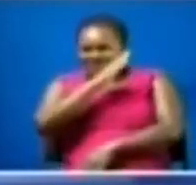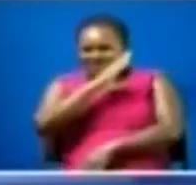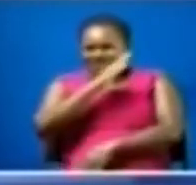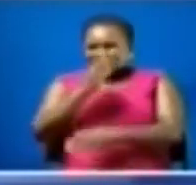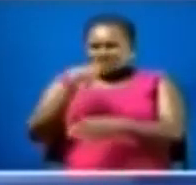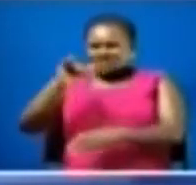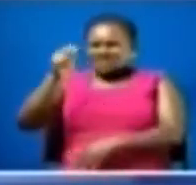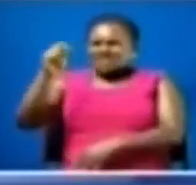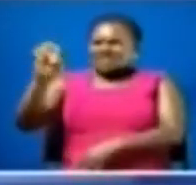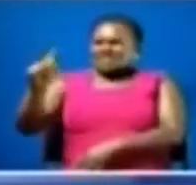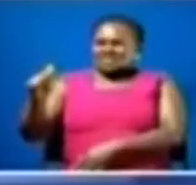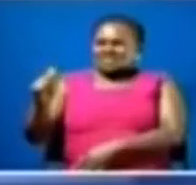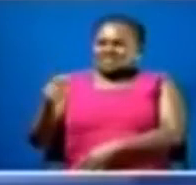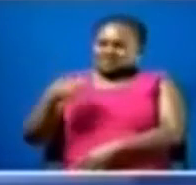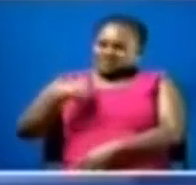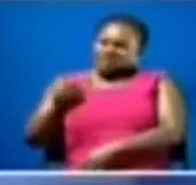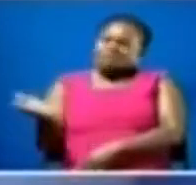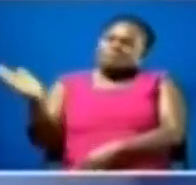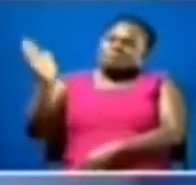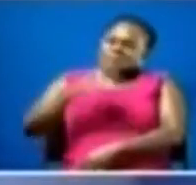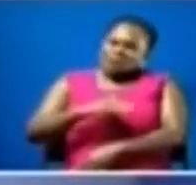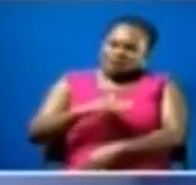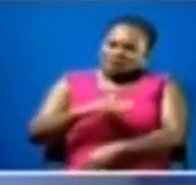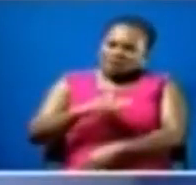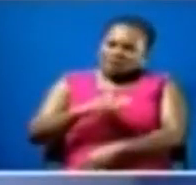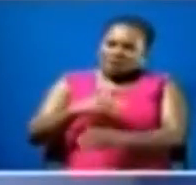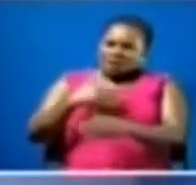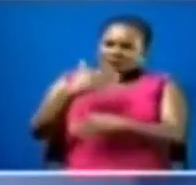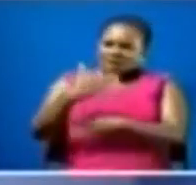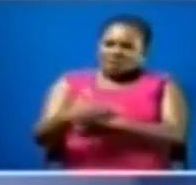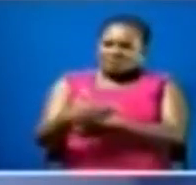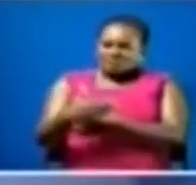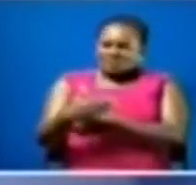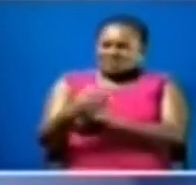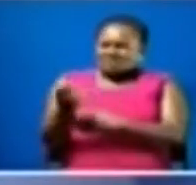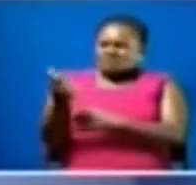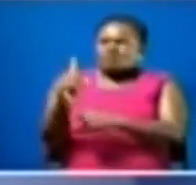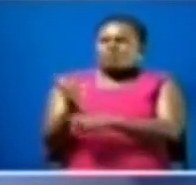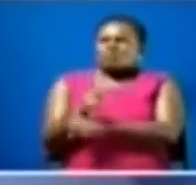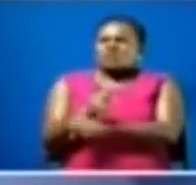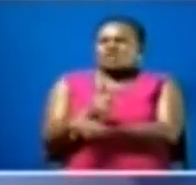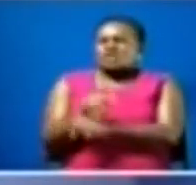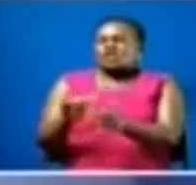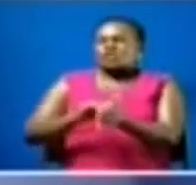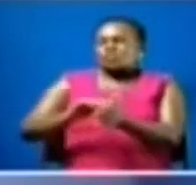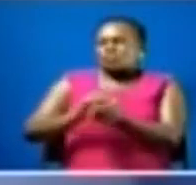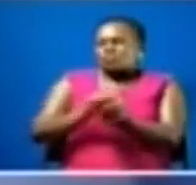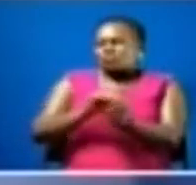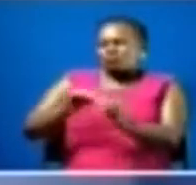This is Janet Otieno. We will be coming back, right back to you in just a few minutes. Stay tuned and don't go away.